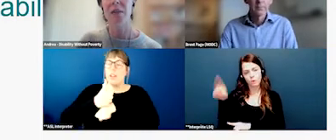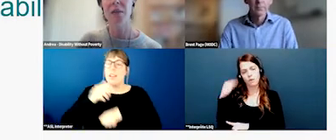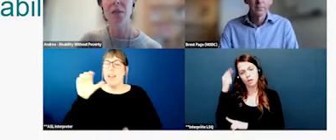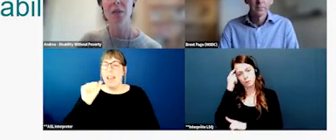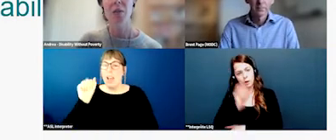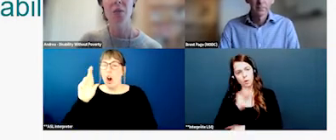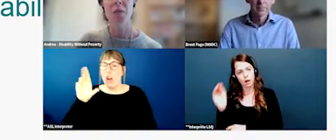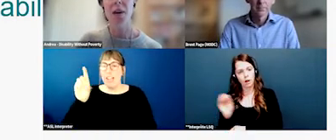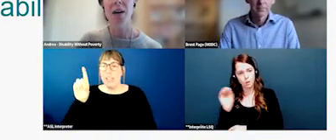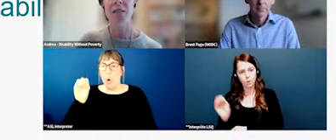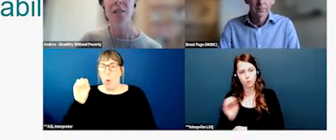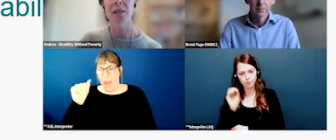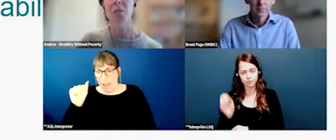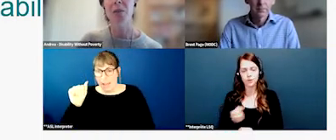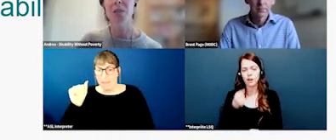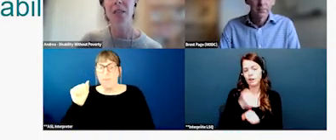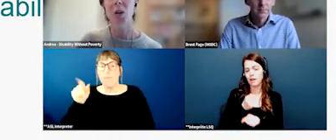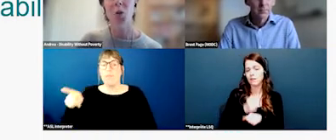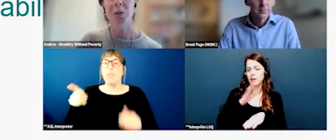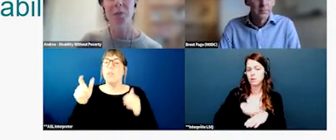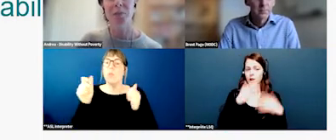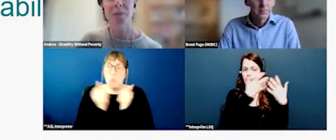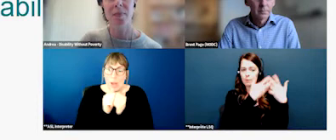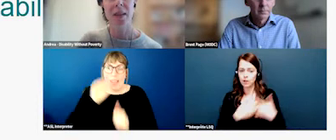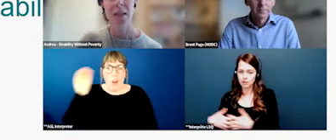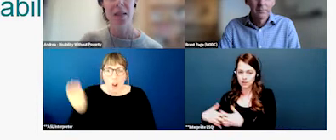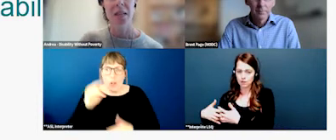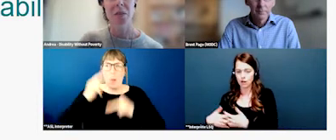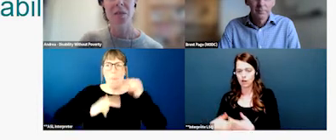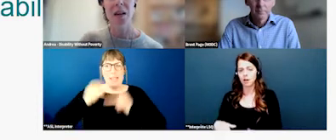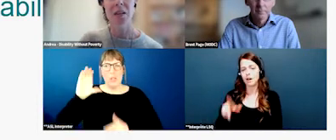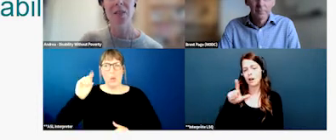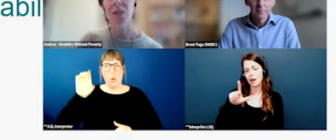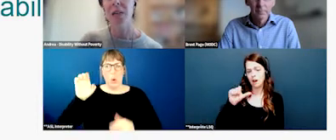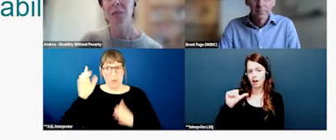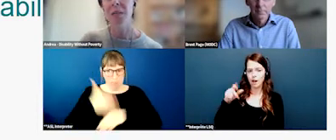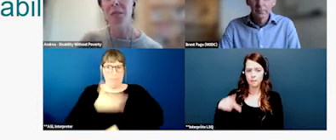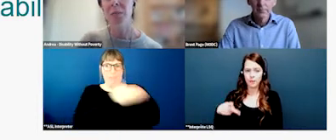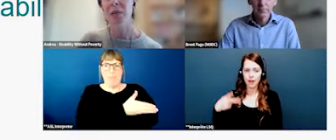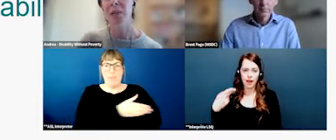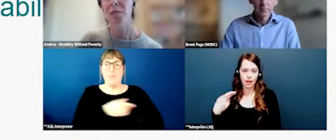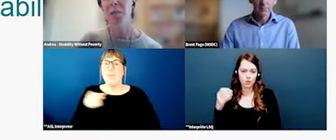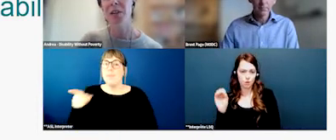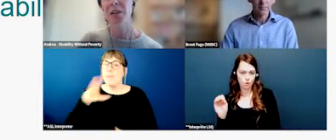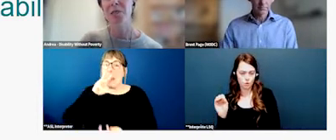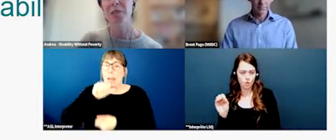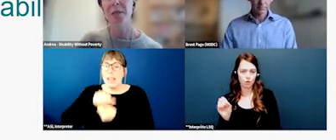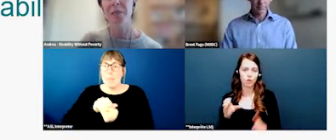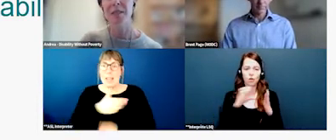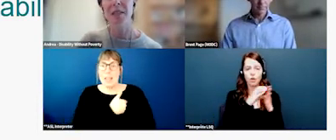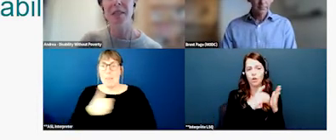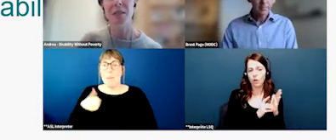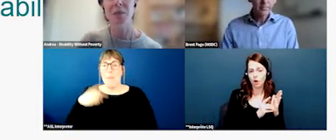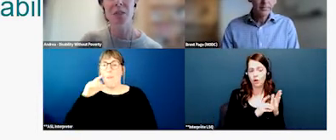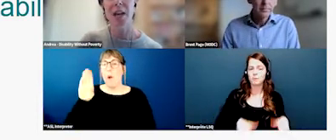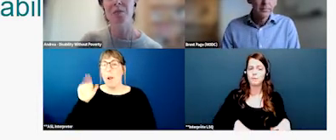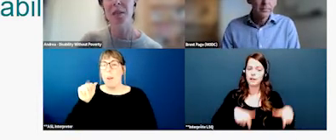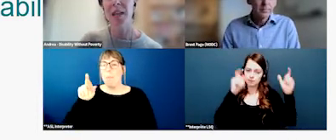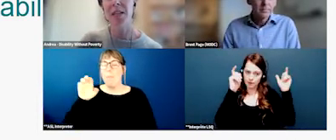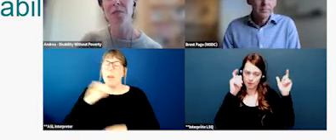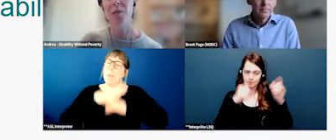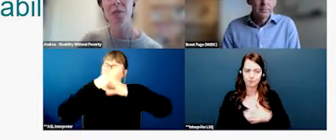AODA with the Ontario Building Code. He was also a committee member of Barrier Free BC,